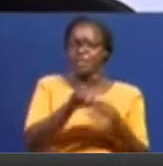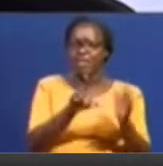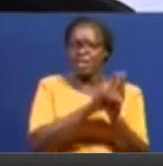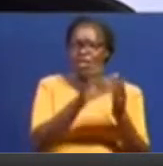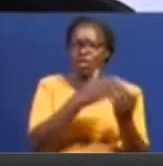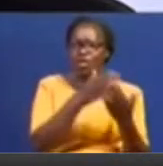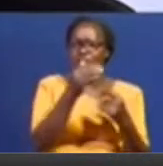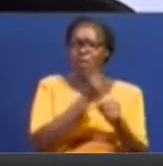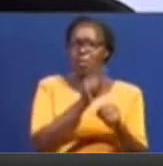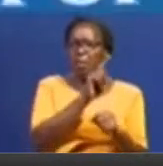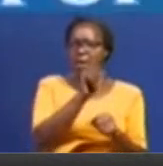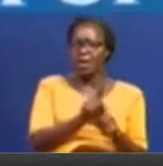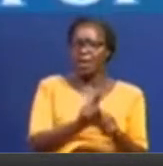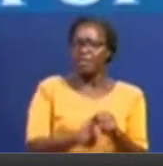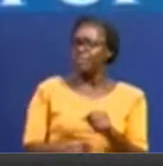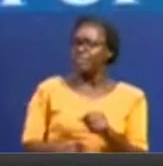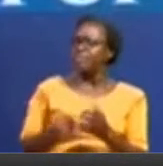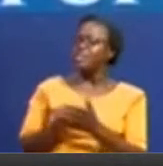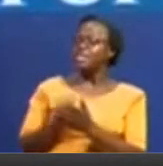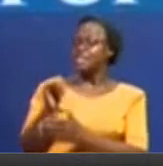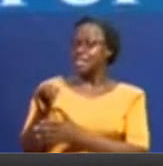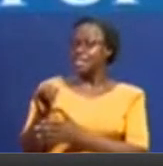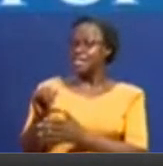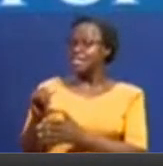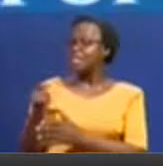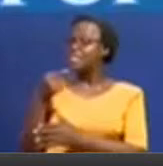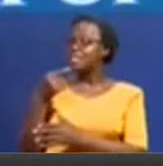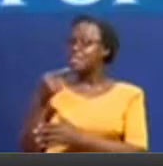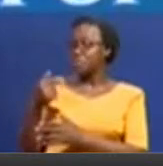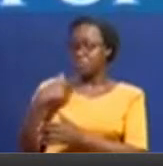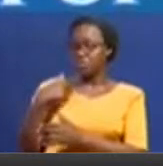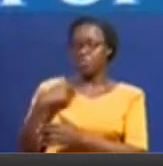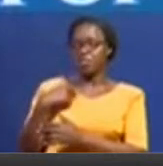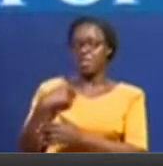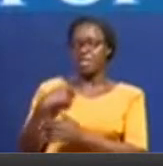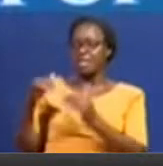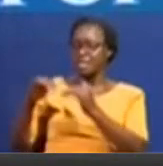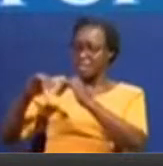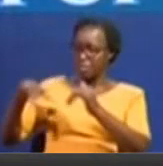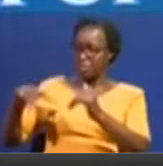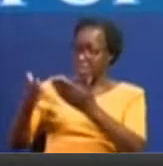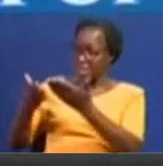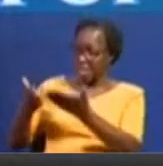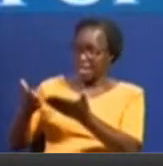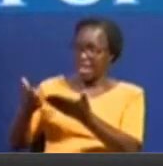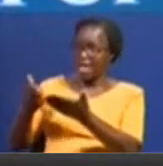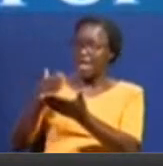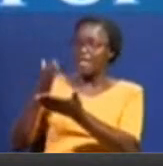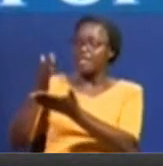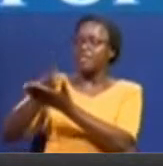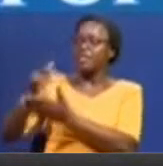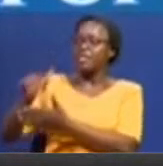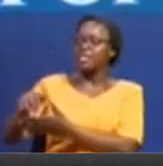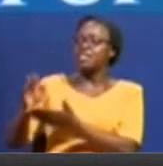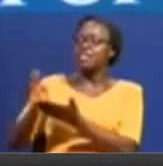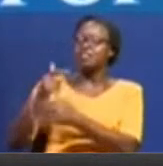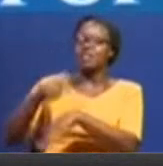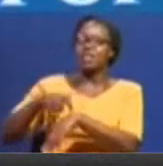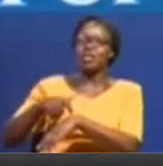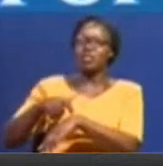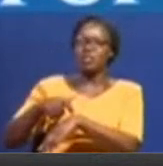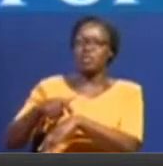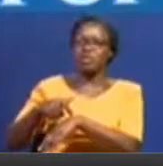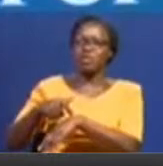framework? It is, like I said, for me it is the spacing that is there, and the fact that sometimes you